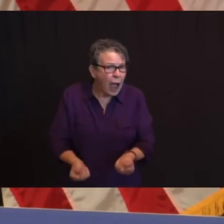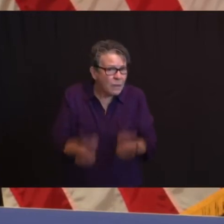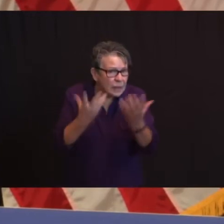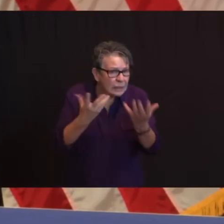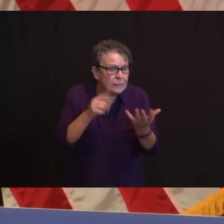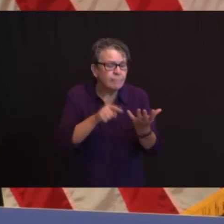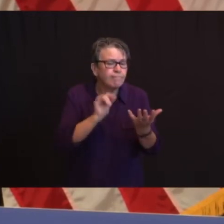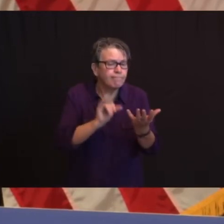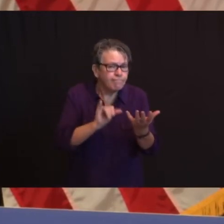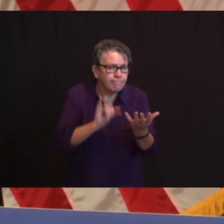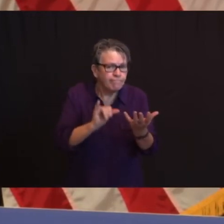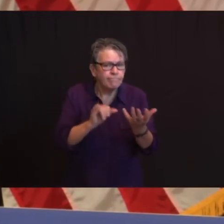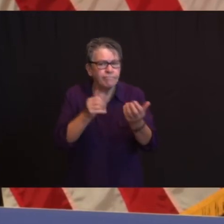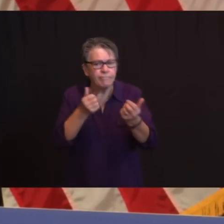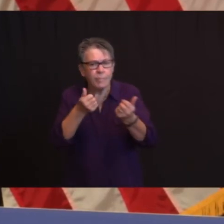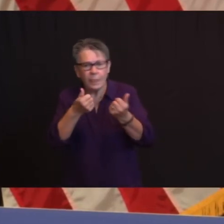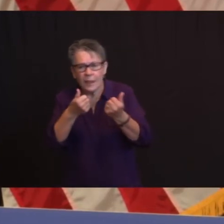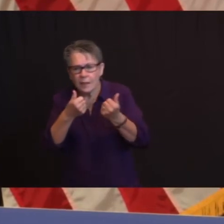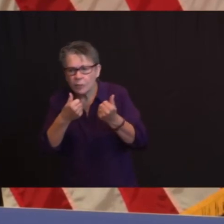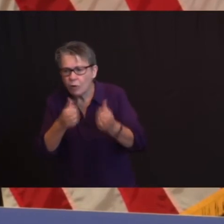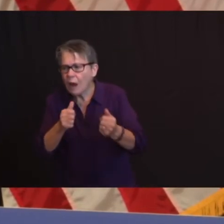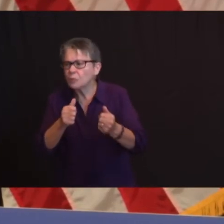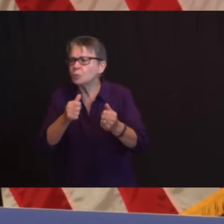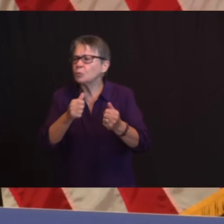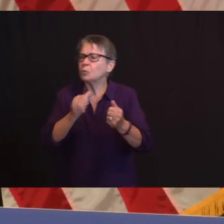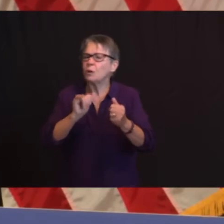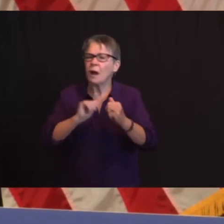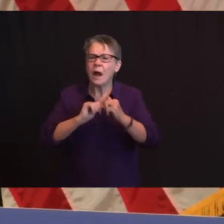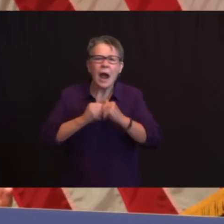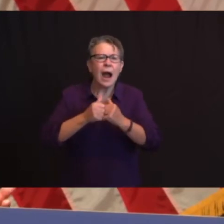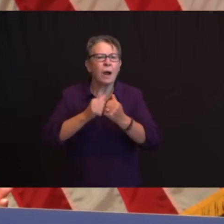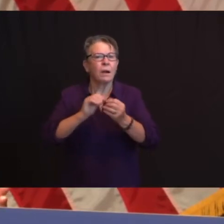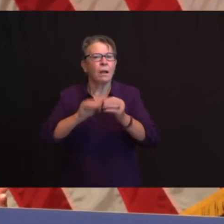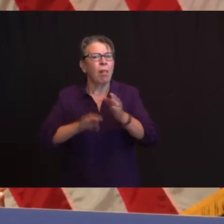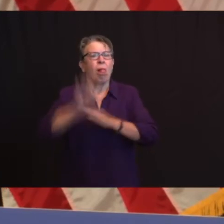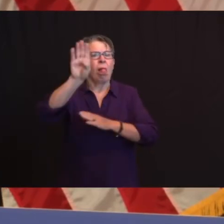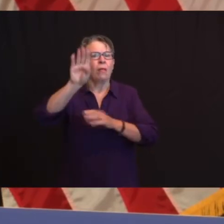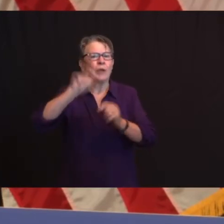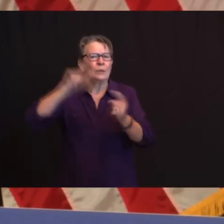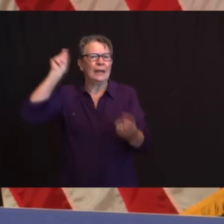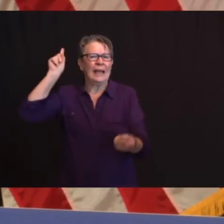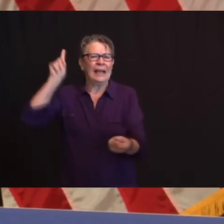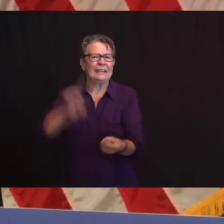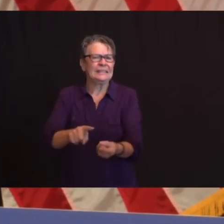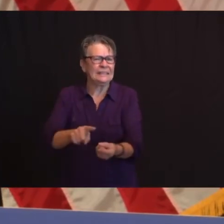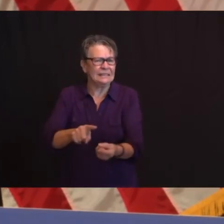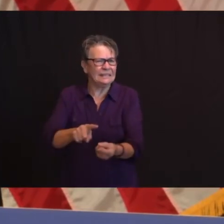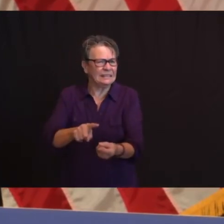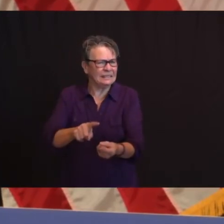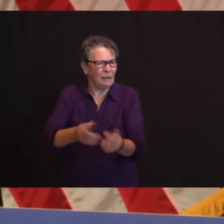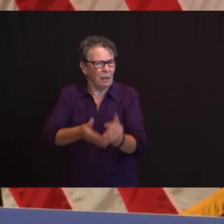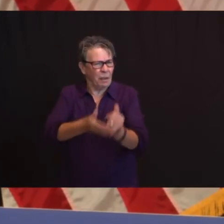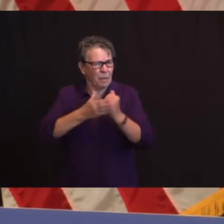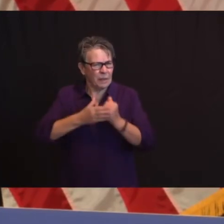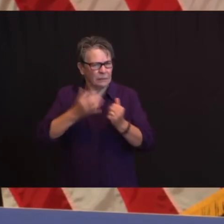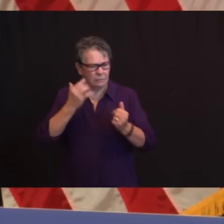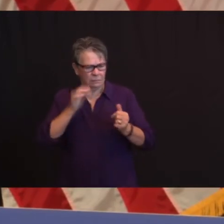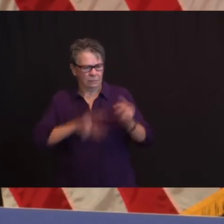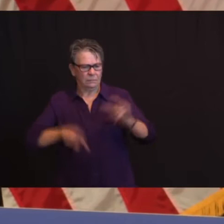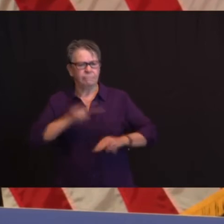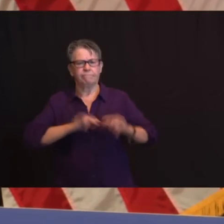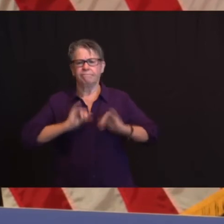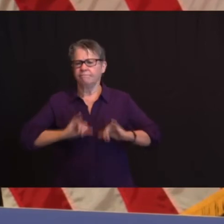disease transmission from that particular case. But in light of the fact that we have widespread transmission and that we're focusing now and shifting the